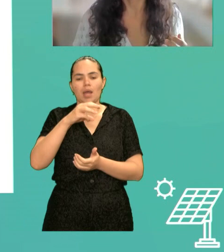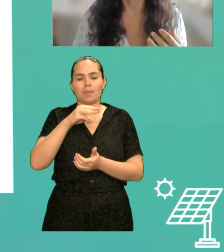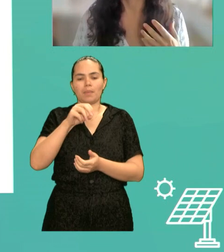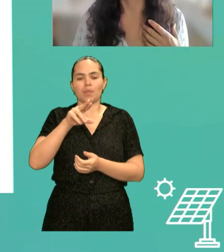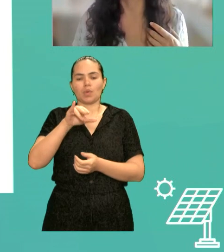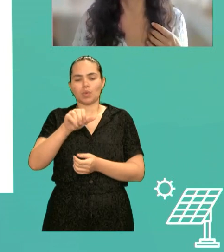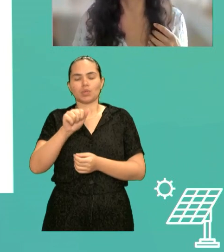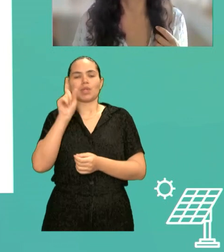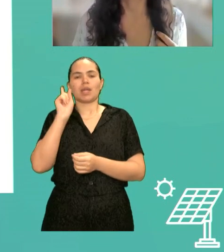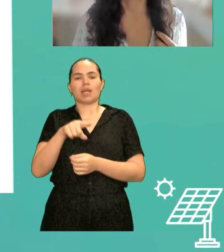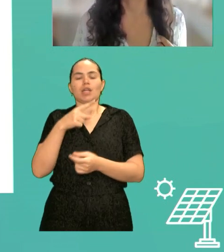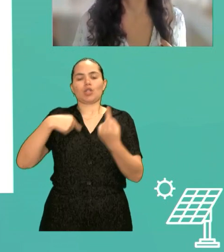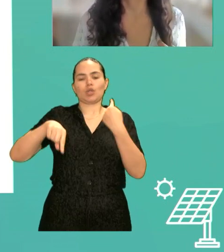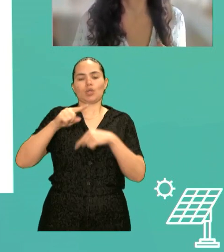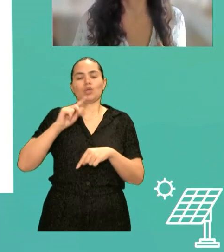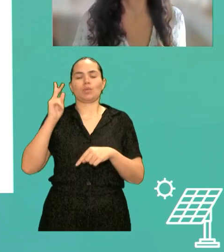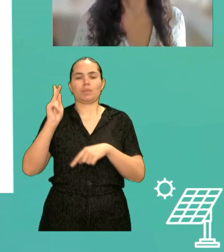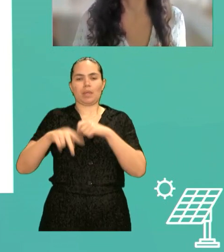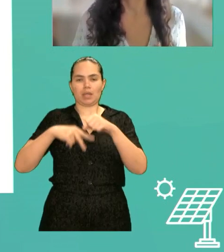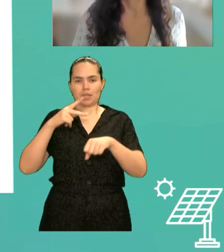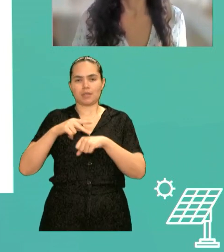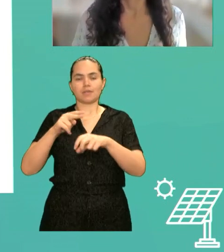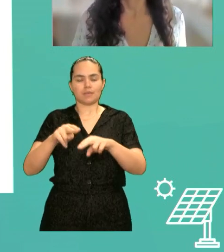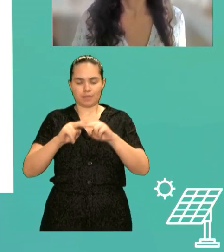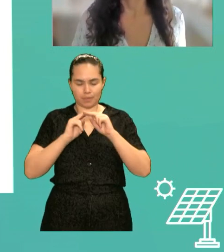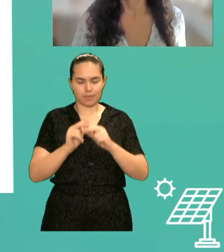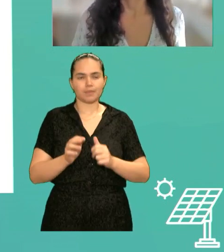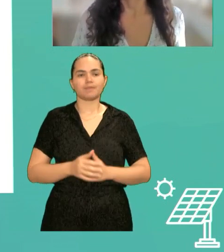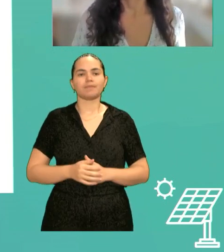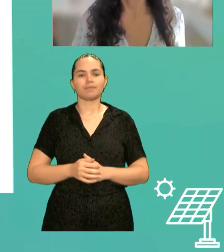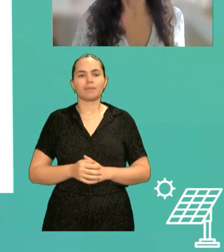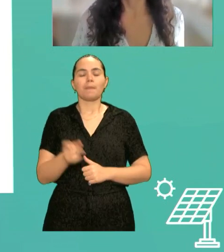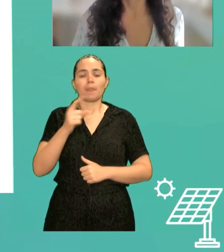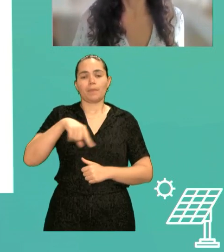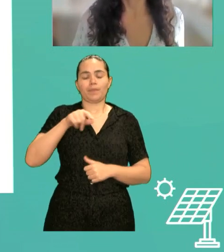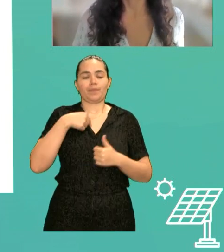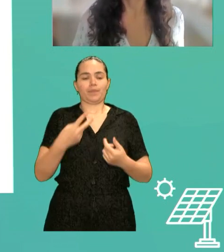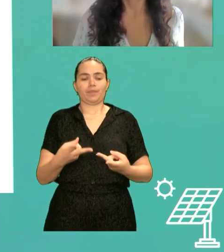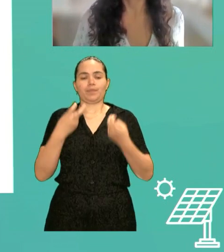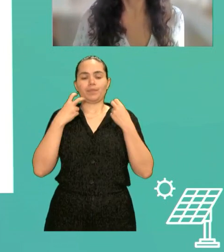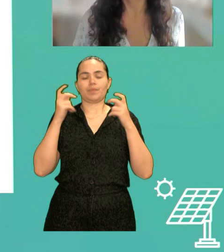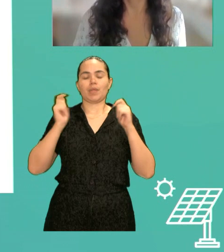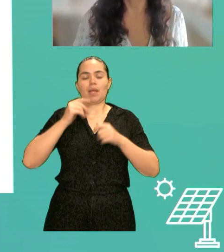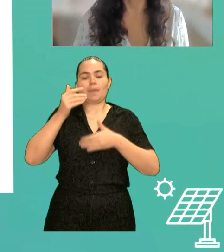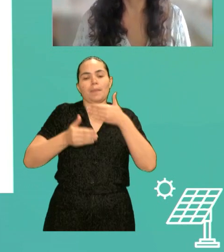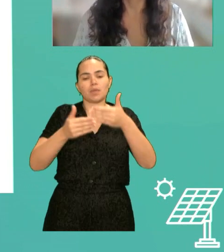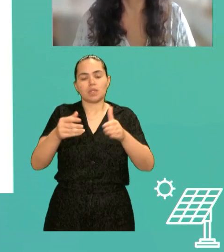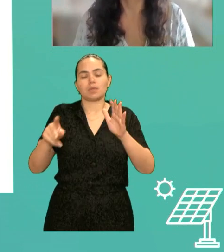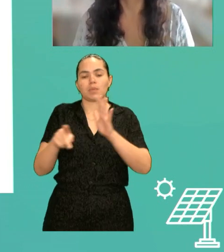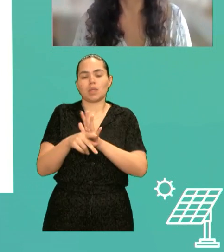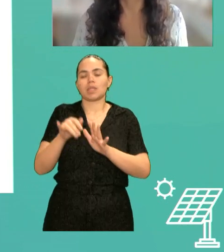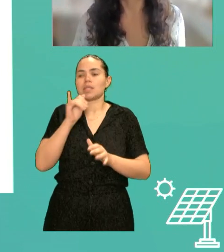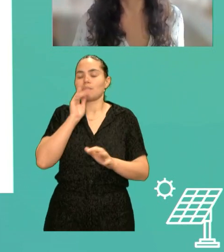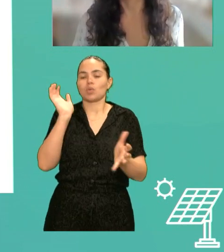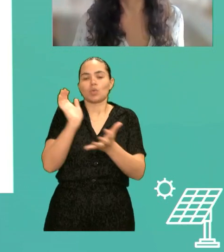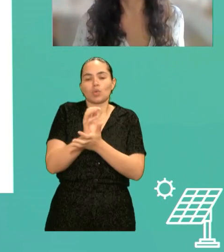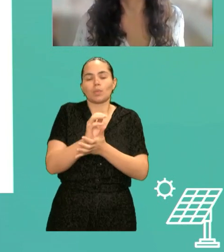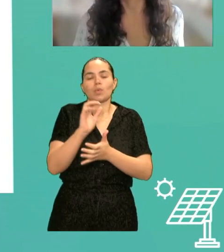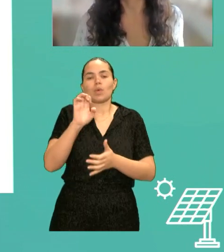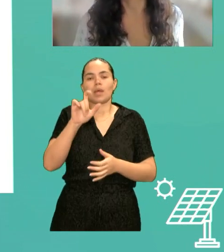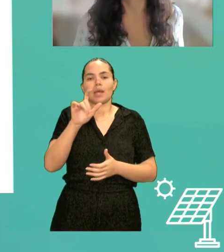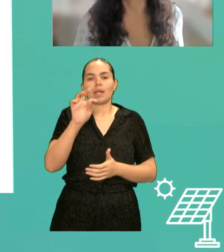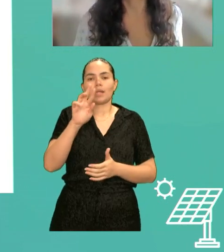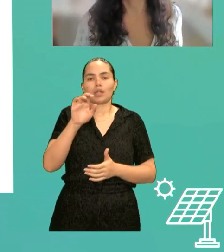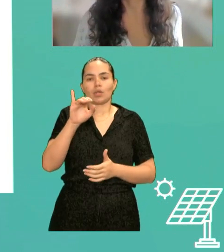And then we see the electrolysis process sum to the Haverboat for the